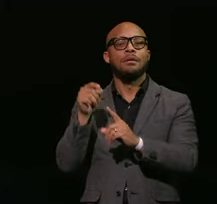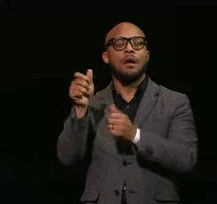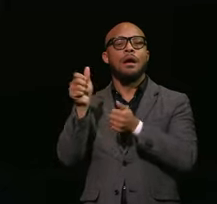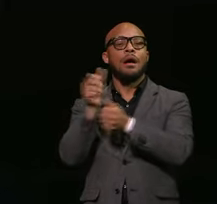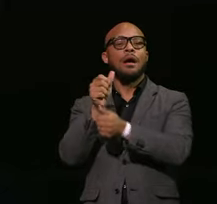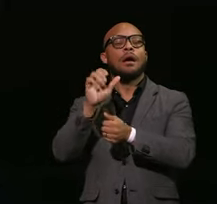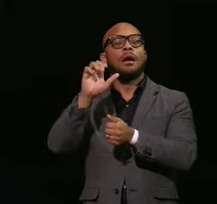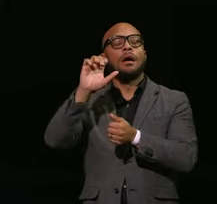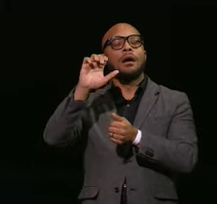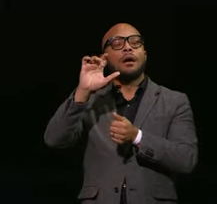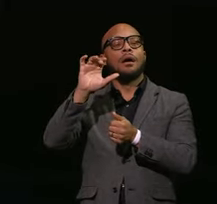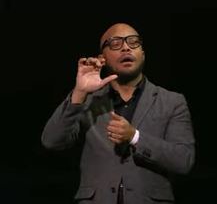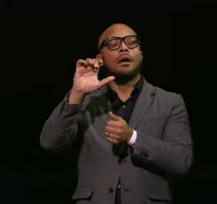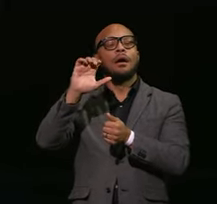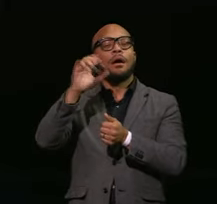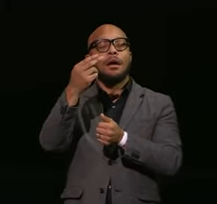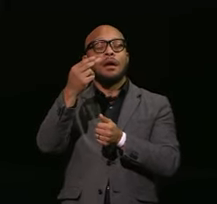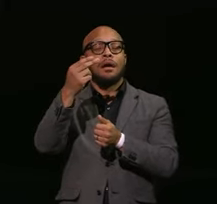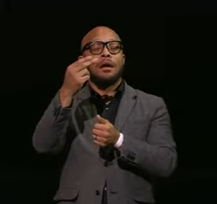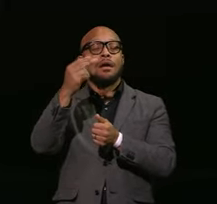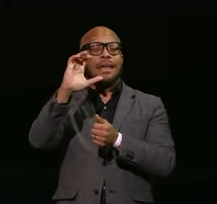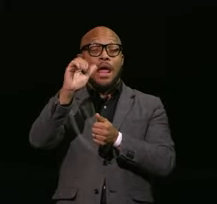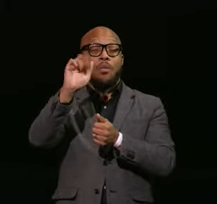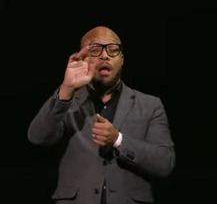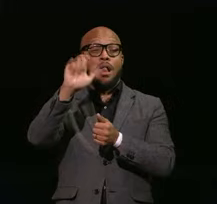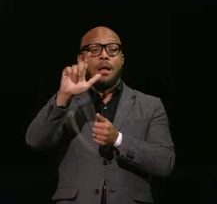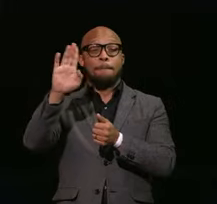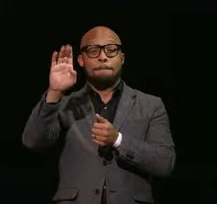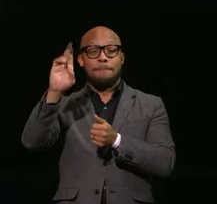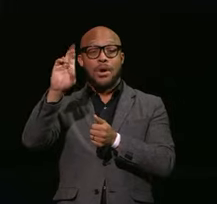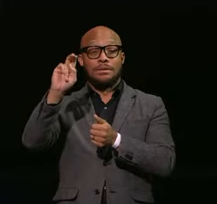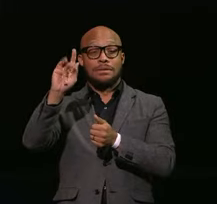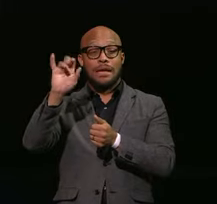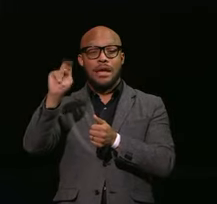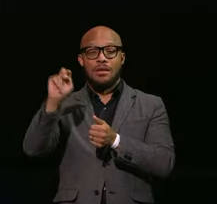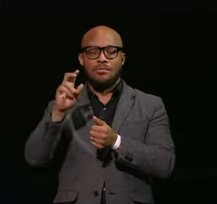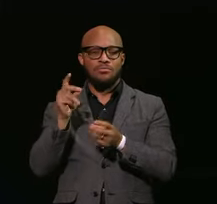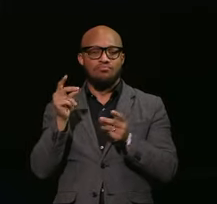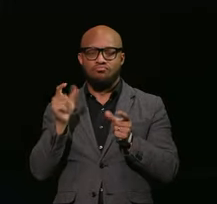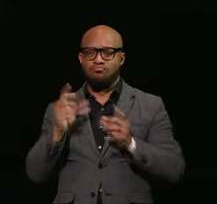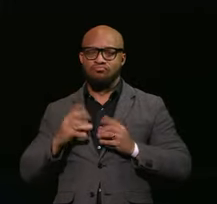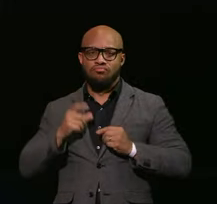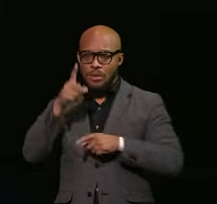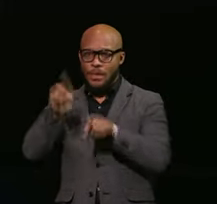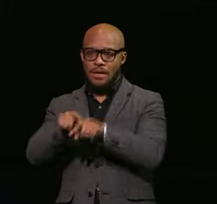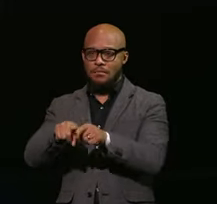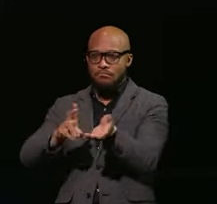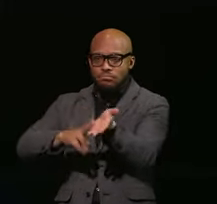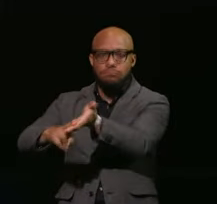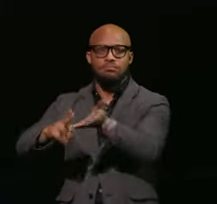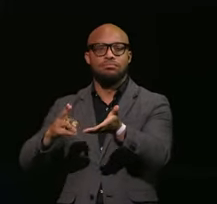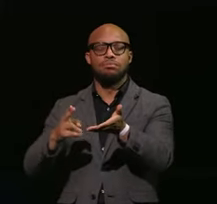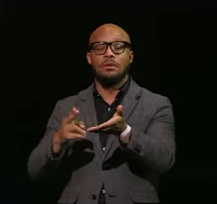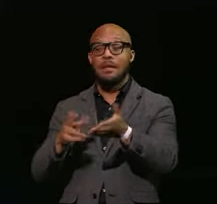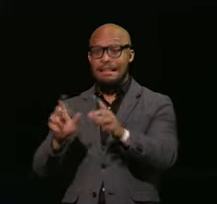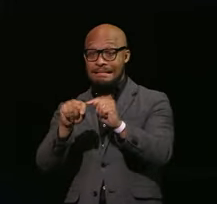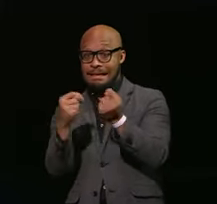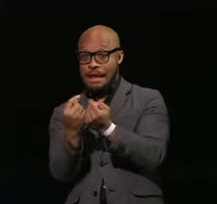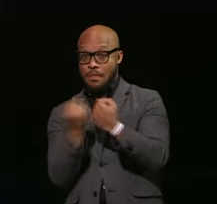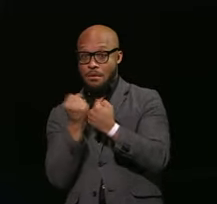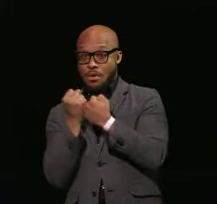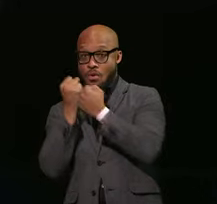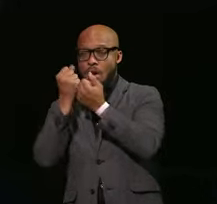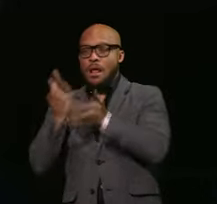them. And then with them and their incredible team, we have set about over the last 18 months bringing Bobby and his story and the story of Uganda